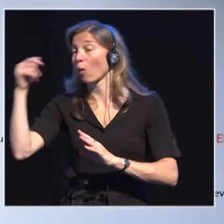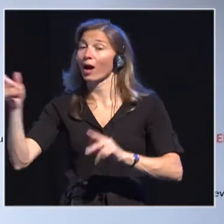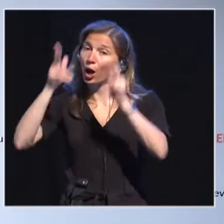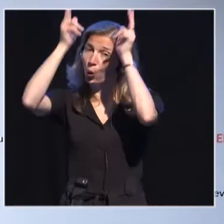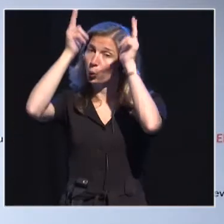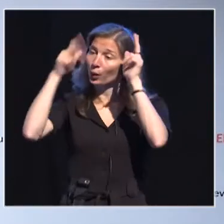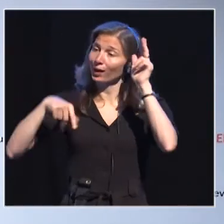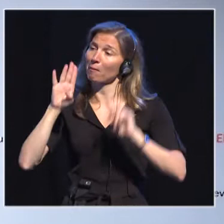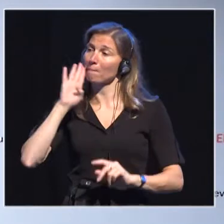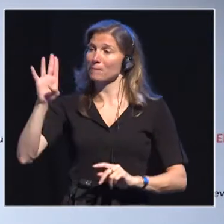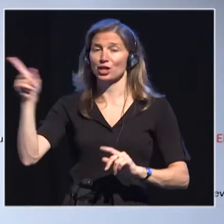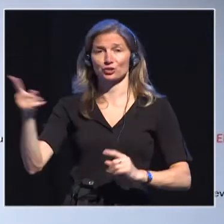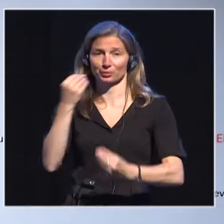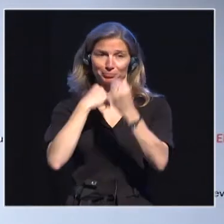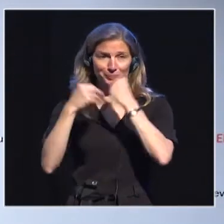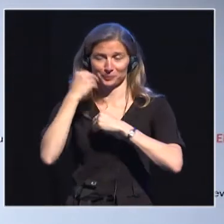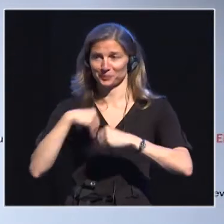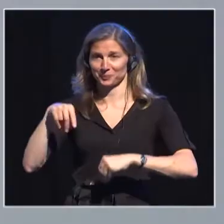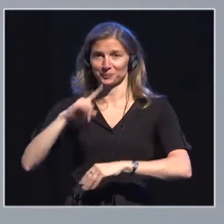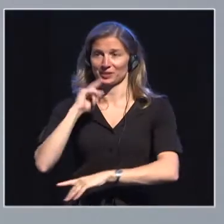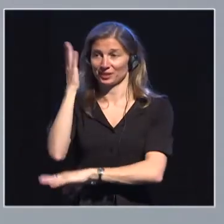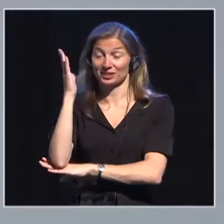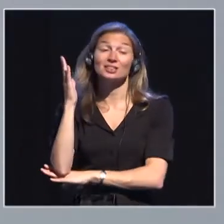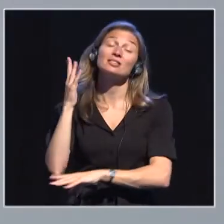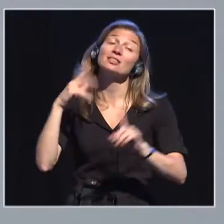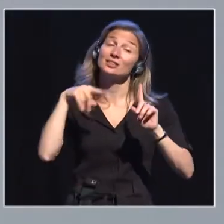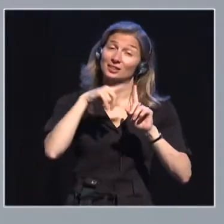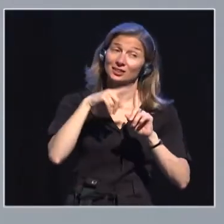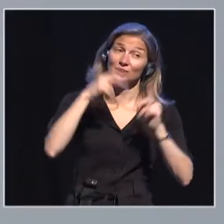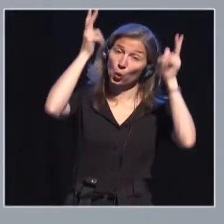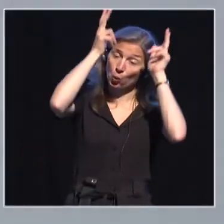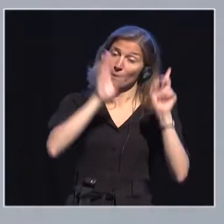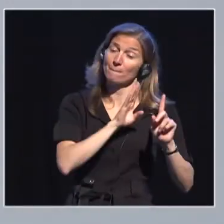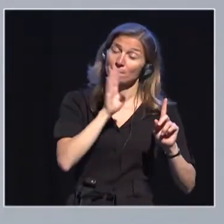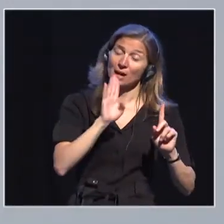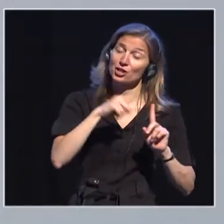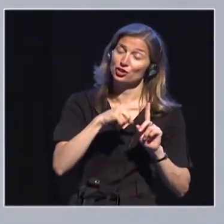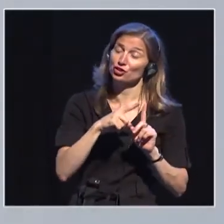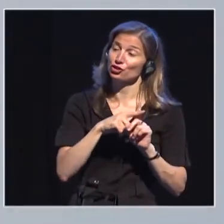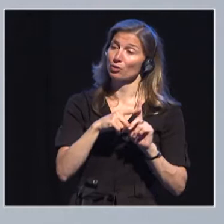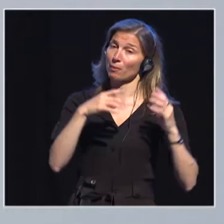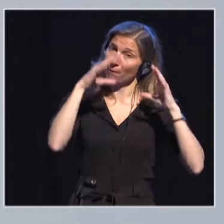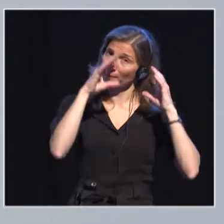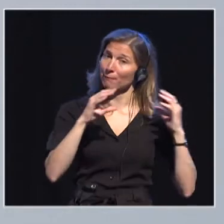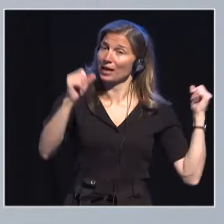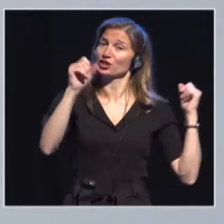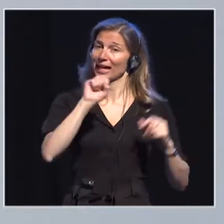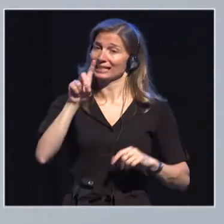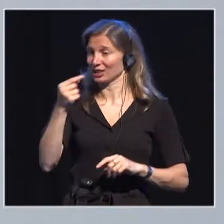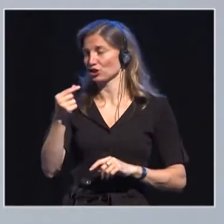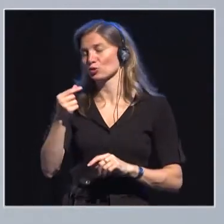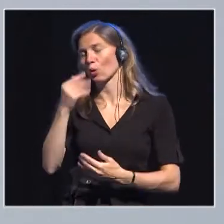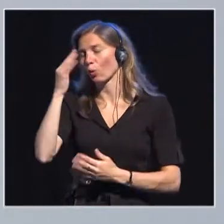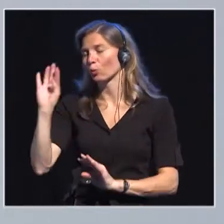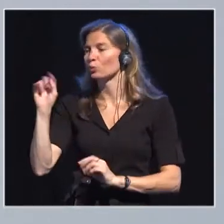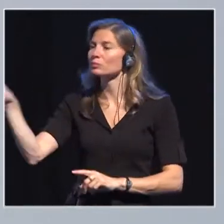Belgium, who, as you know, is an SDG ambassador. So Mr. Alexander De Croo will be joining us. He's the